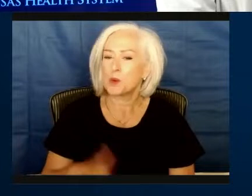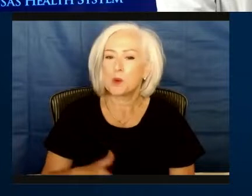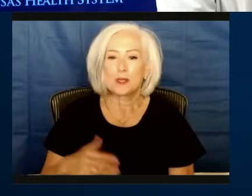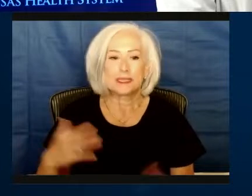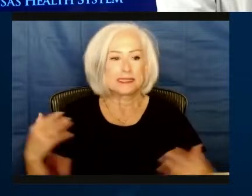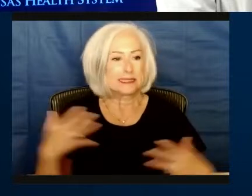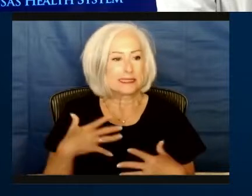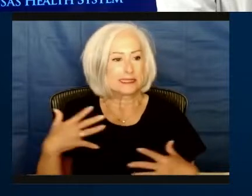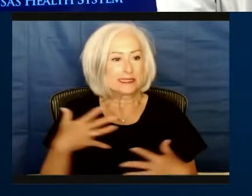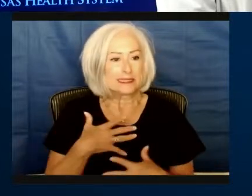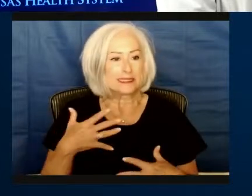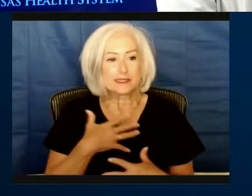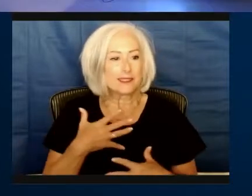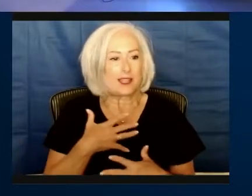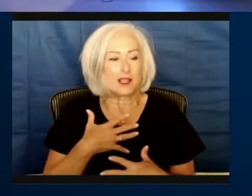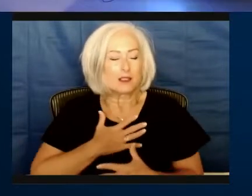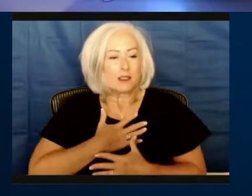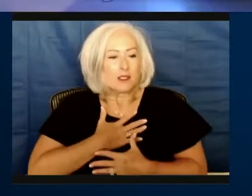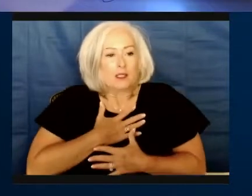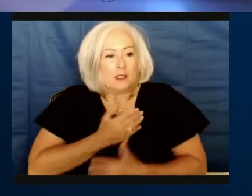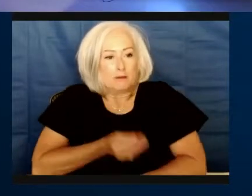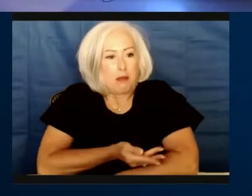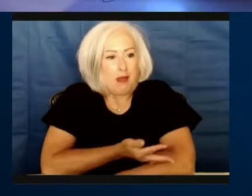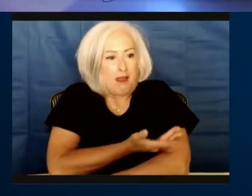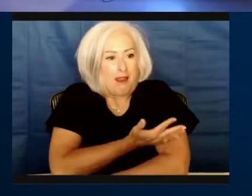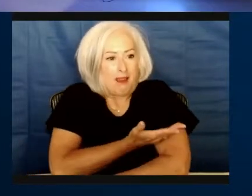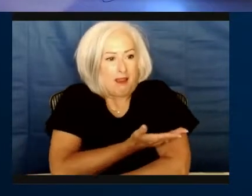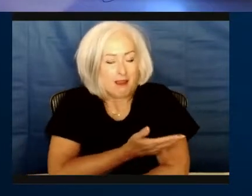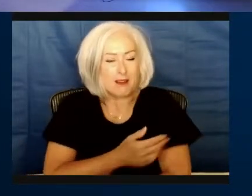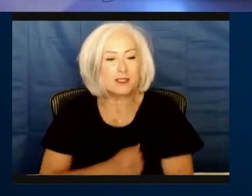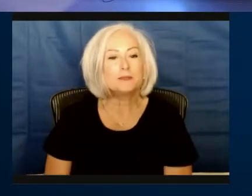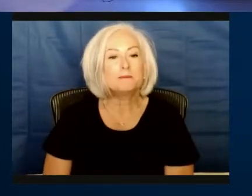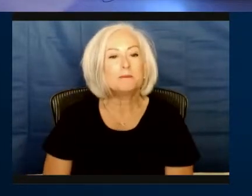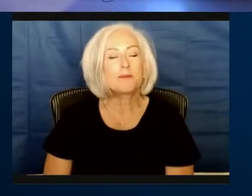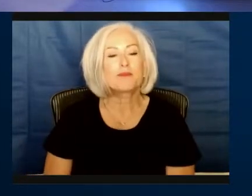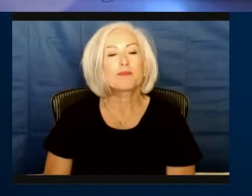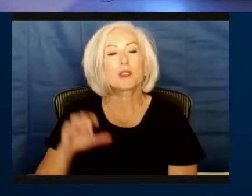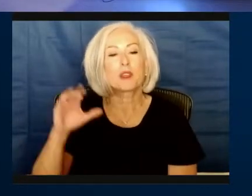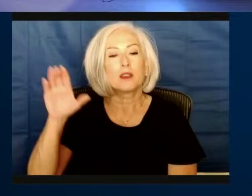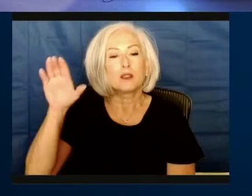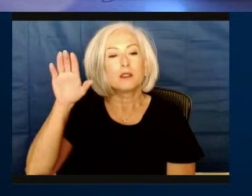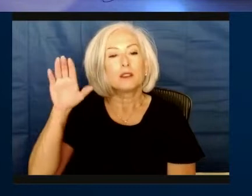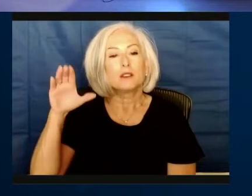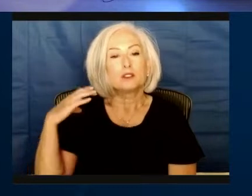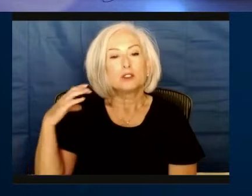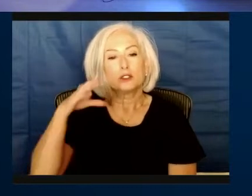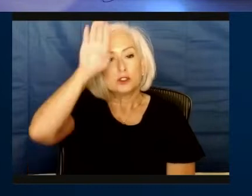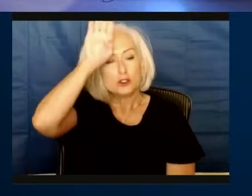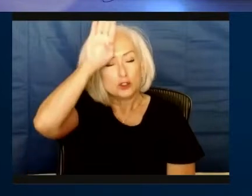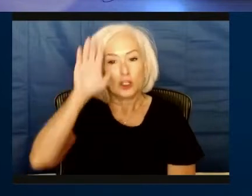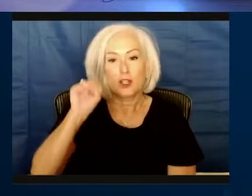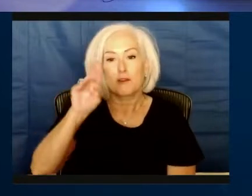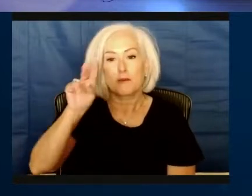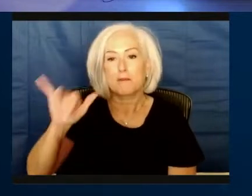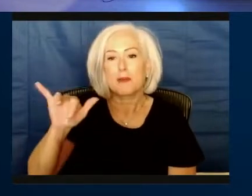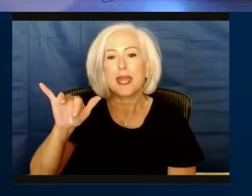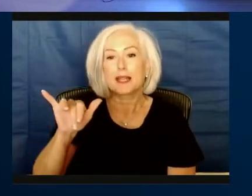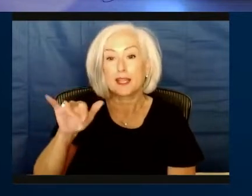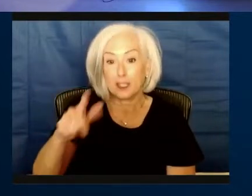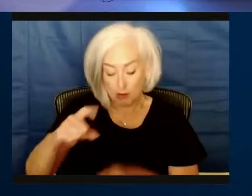the chills here. Chief Manley, tell us about getting the call Monday, and how emergency responders everywhere were notified about that.